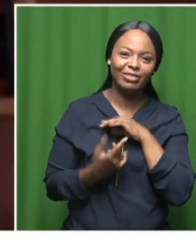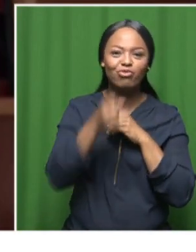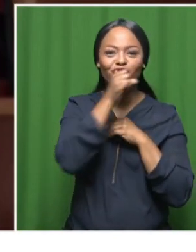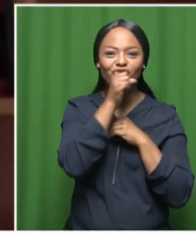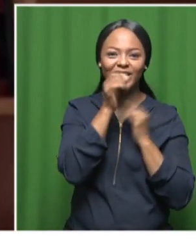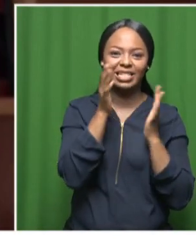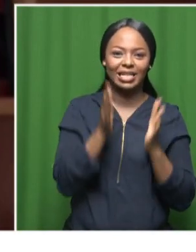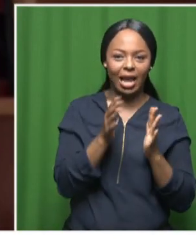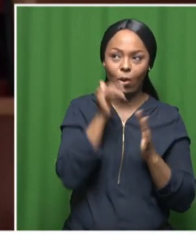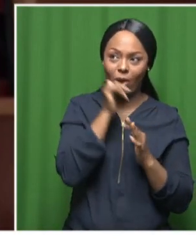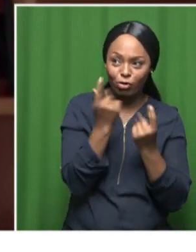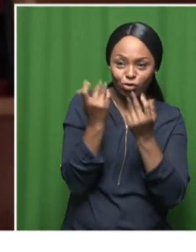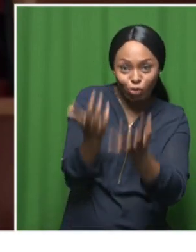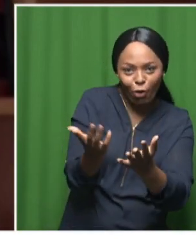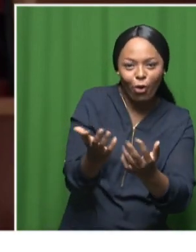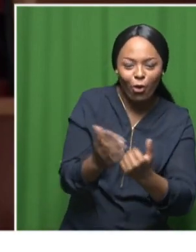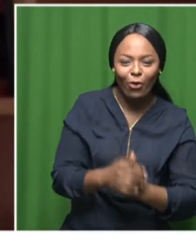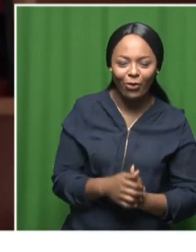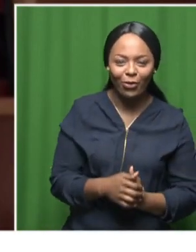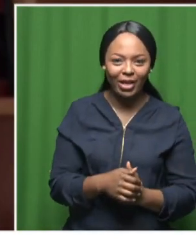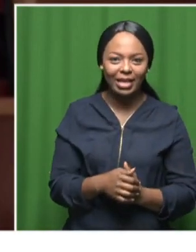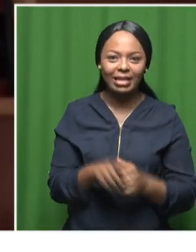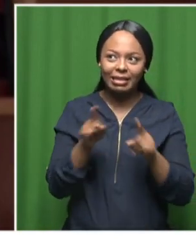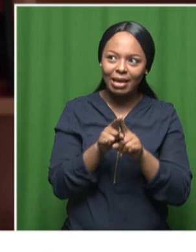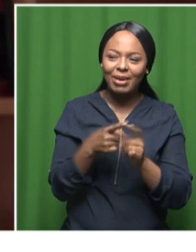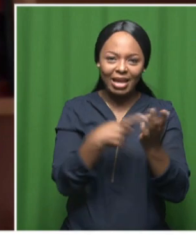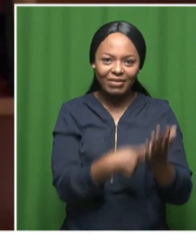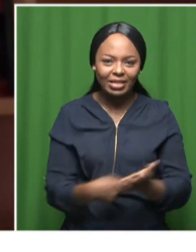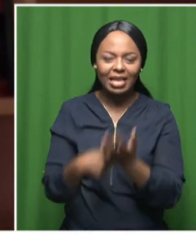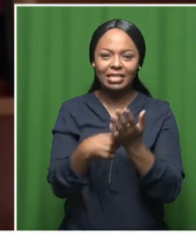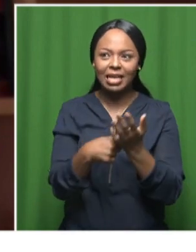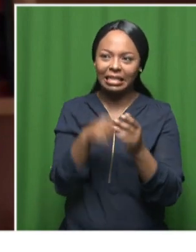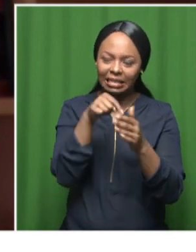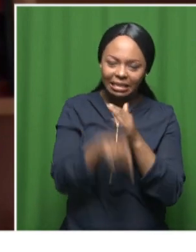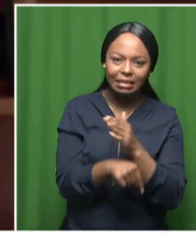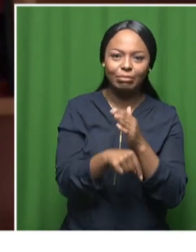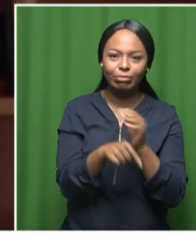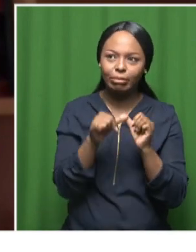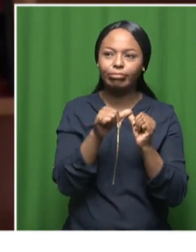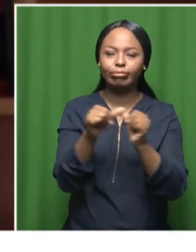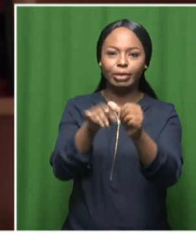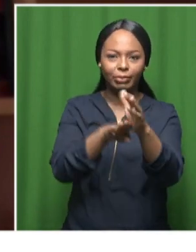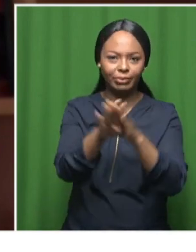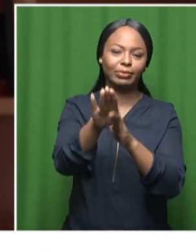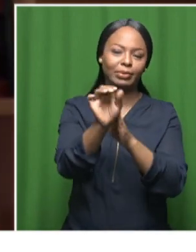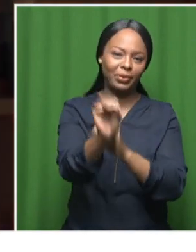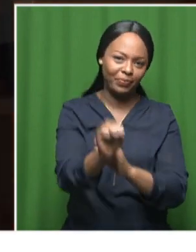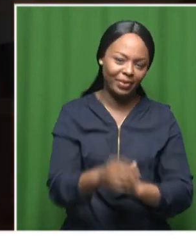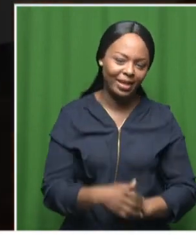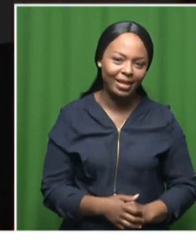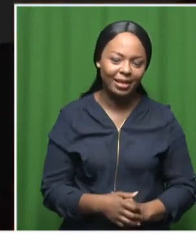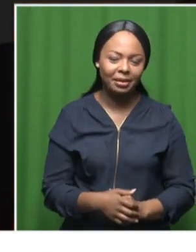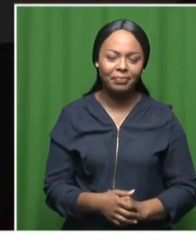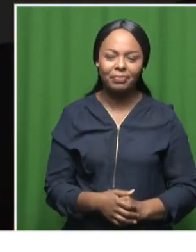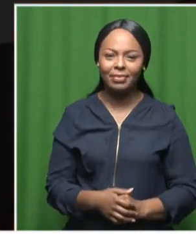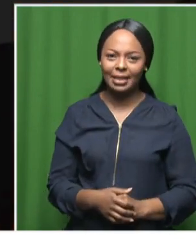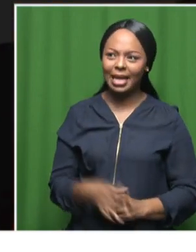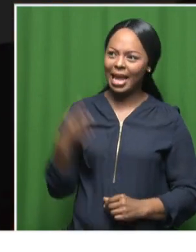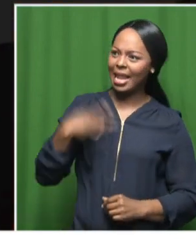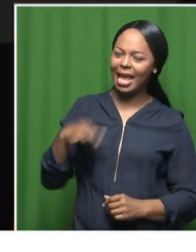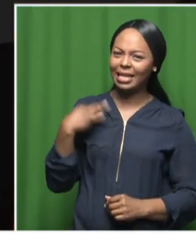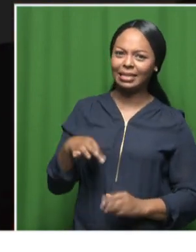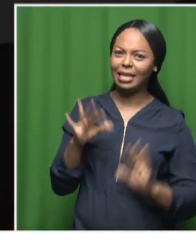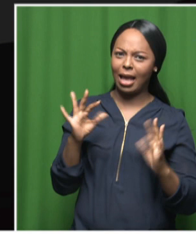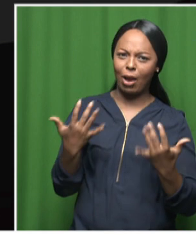musicians. And it does breed those very conversations that you're talking about. How are the ladies doing,